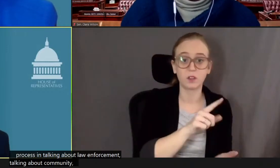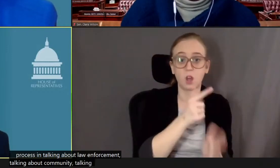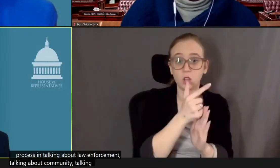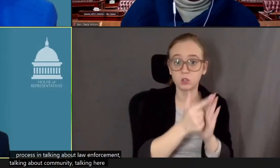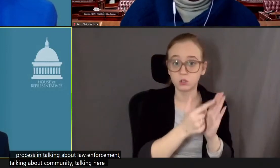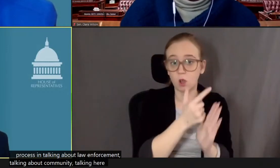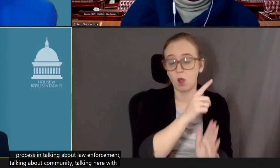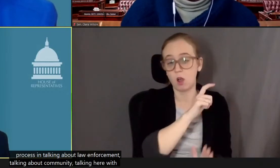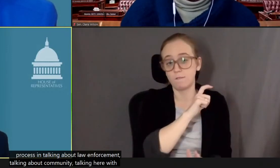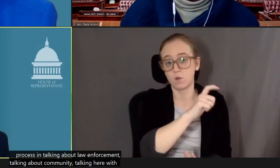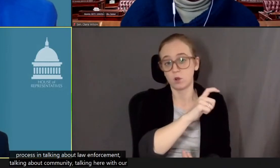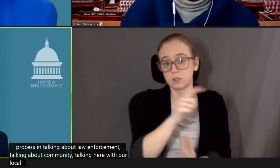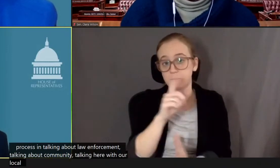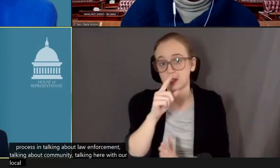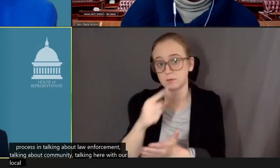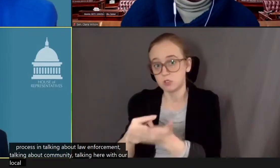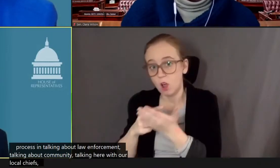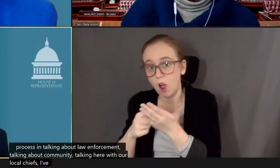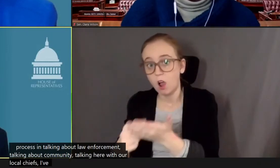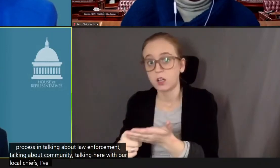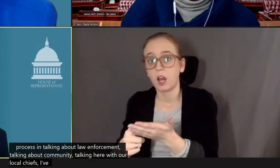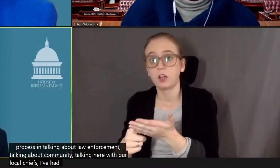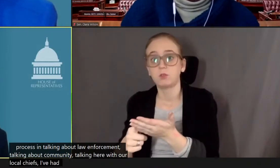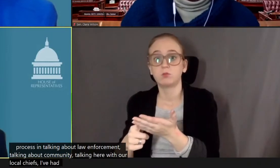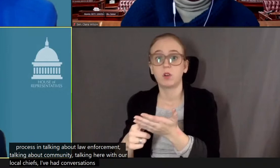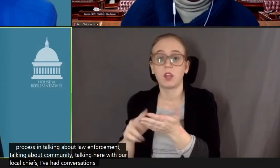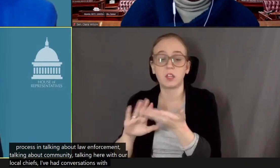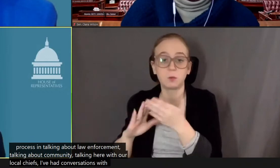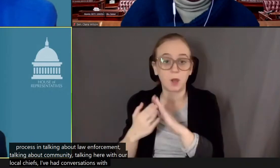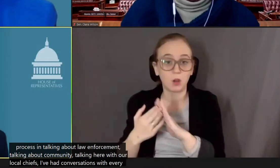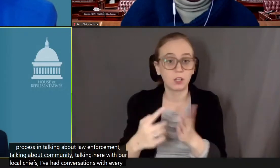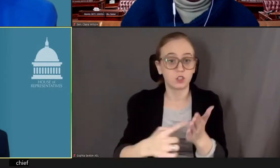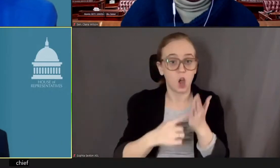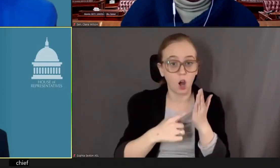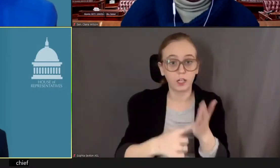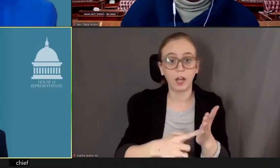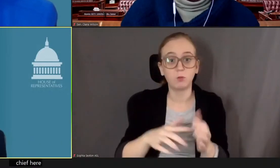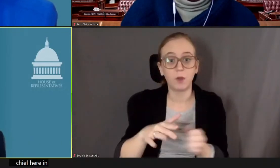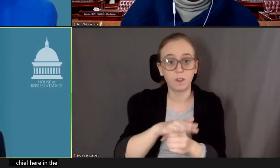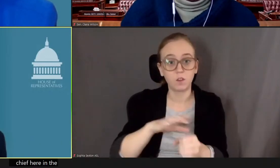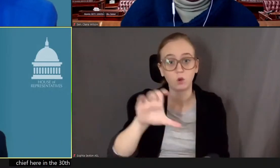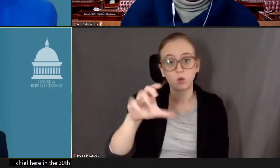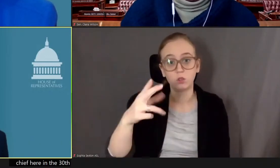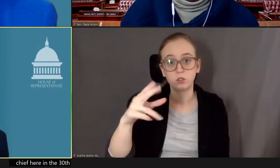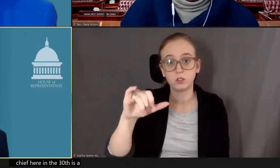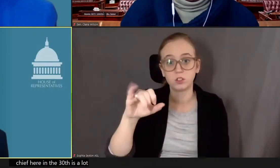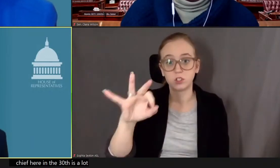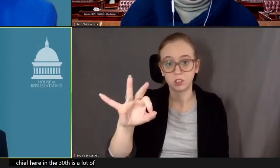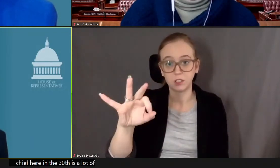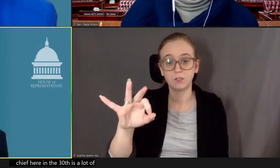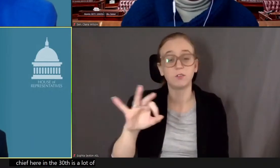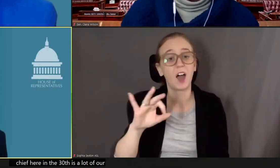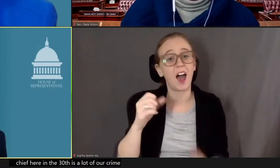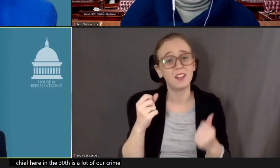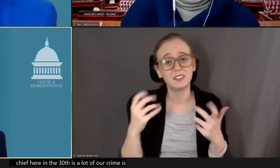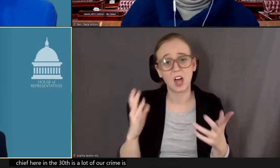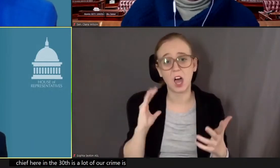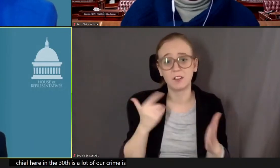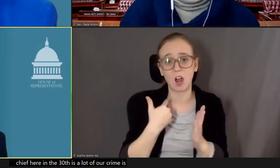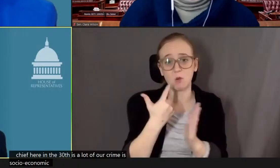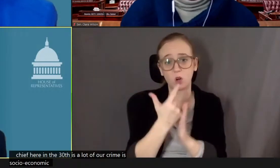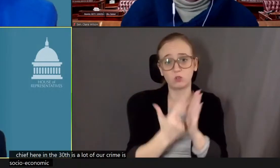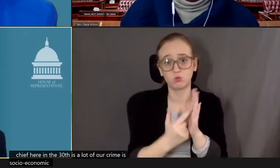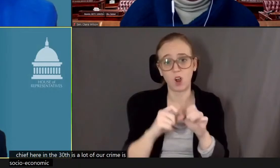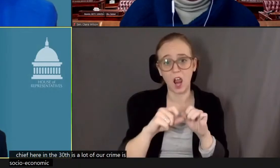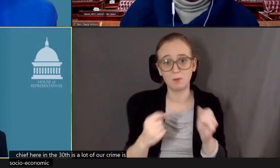local chiefs, I've had conversations with every local chief here in the 30th, is a lot of our crime is socioeconomic related. I believe